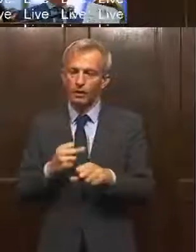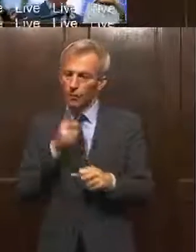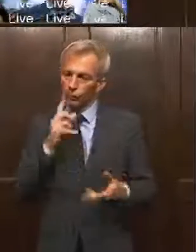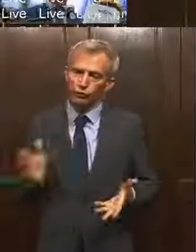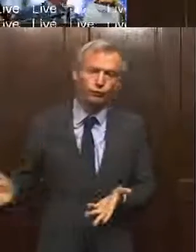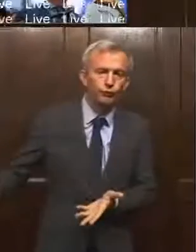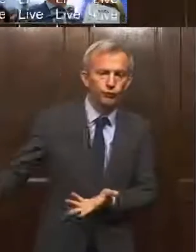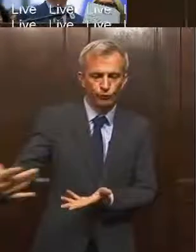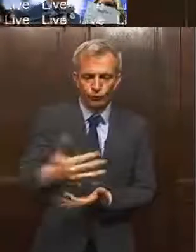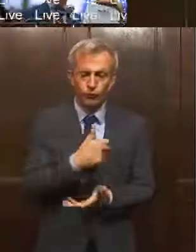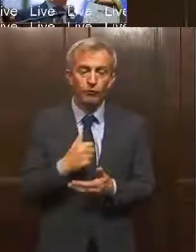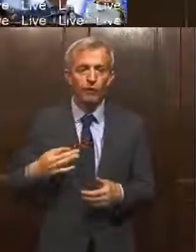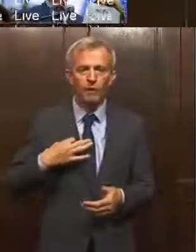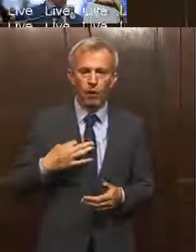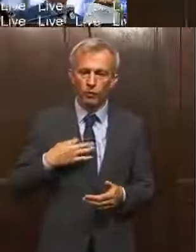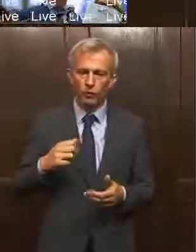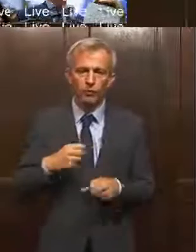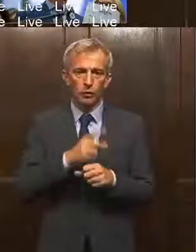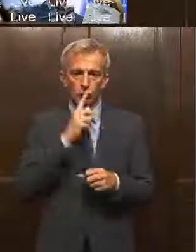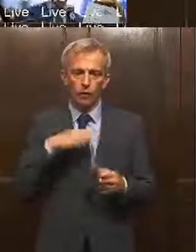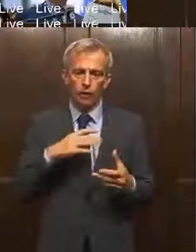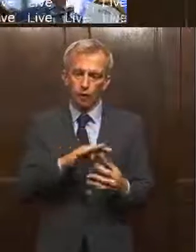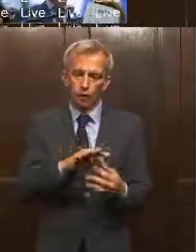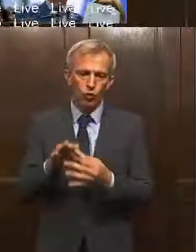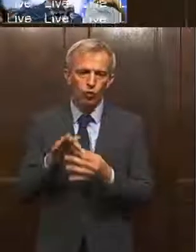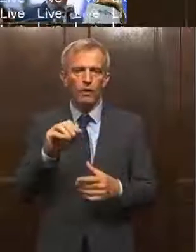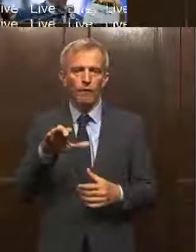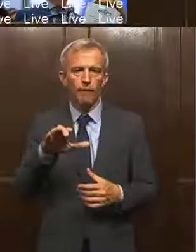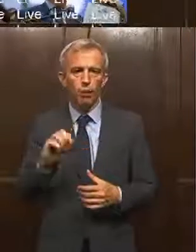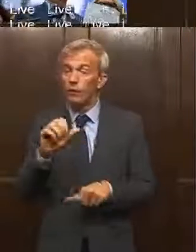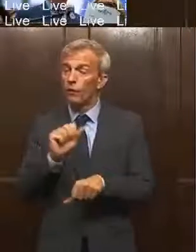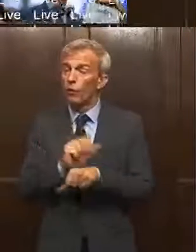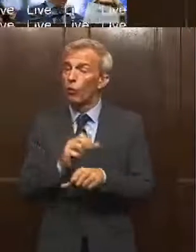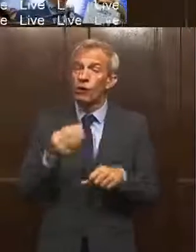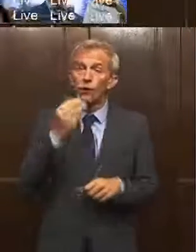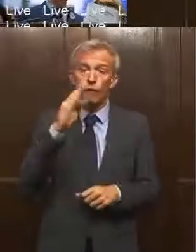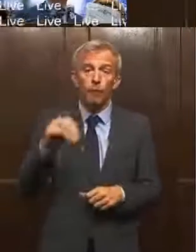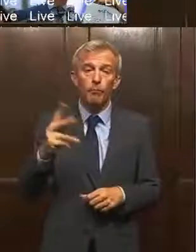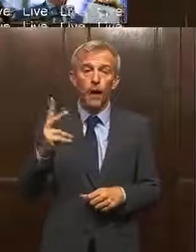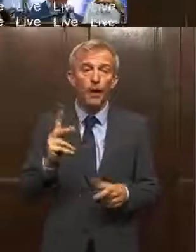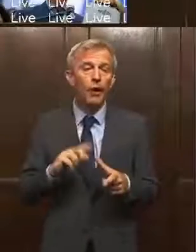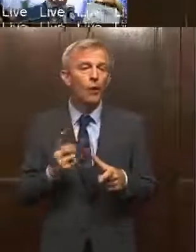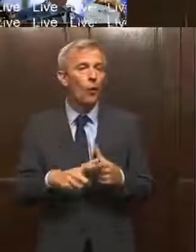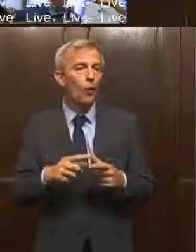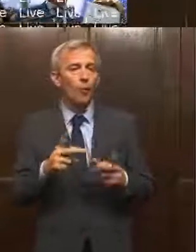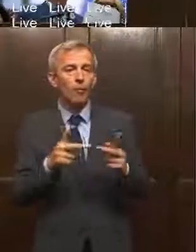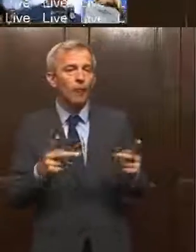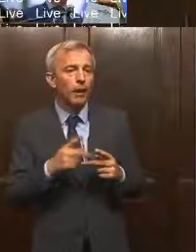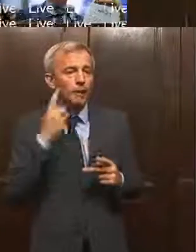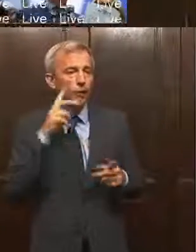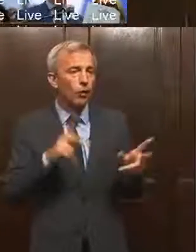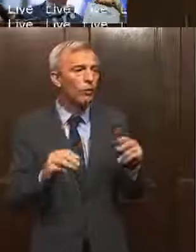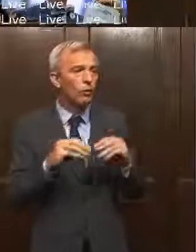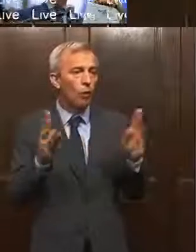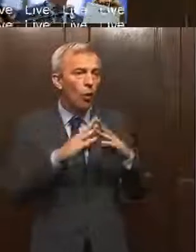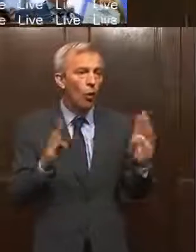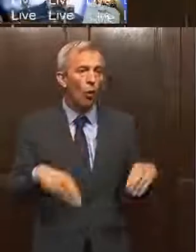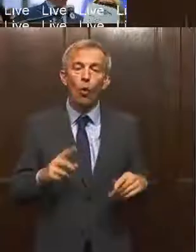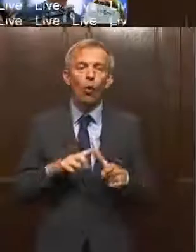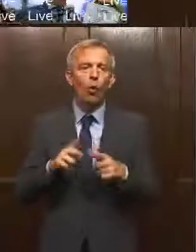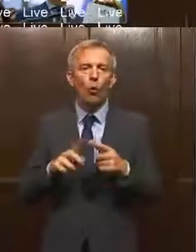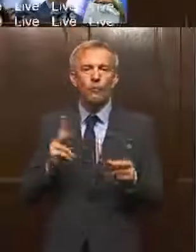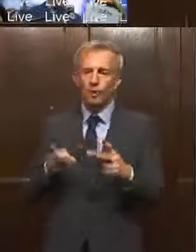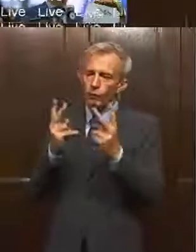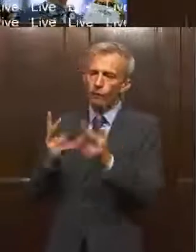into a united force, whether it's working in a food bank, whether it's in a new homeless shelter, whether it's folks who are visiting seniors to do